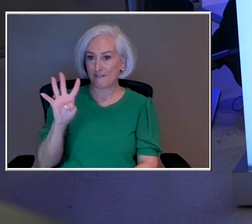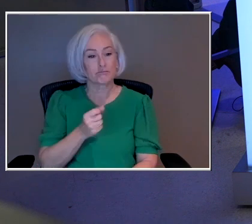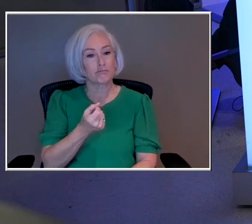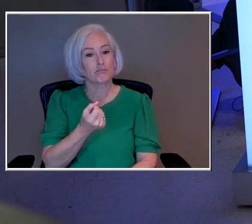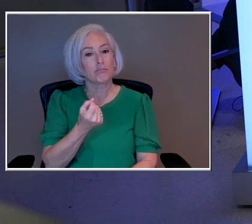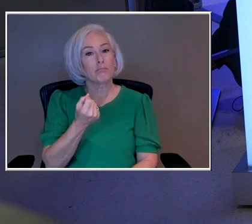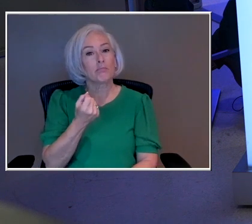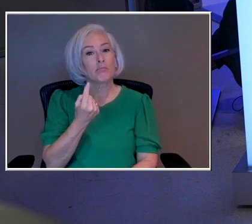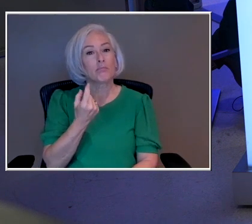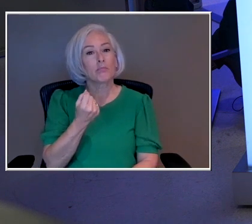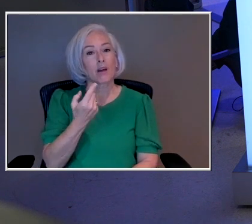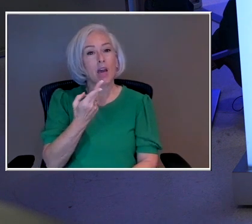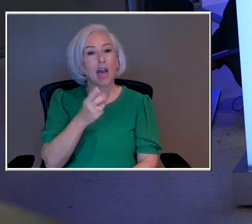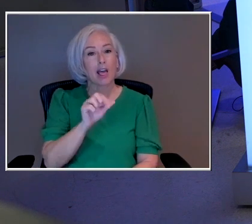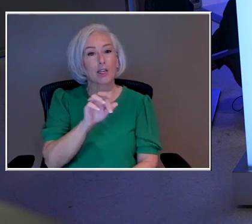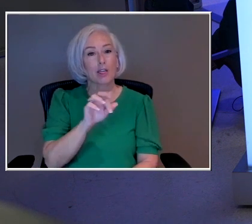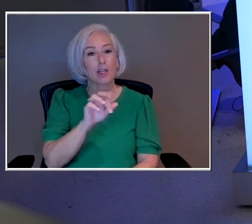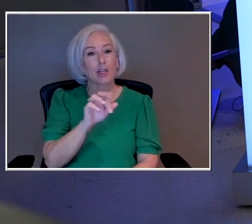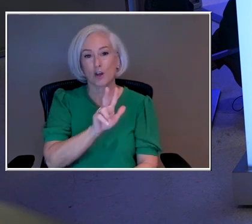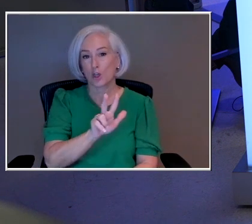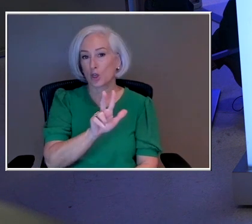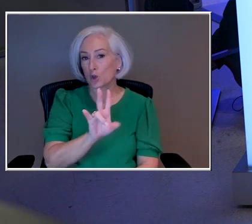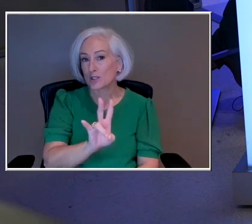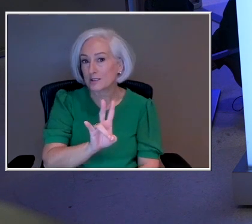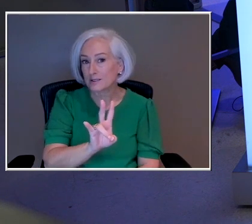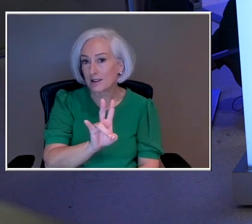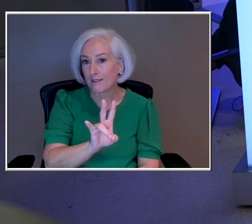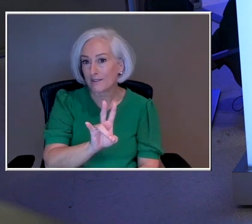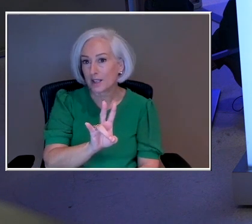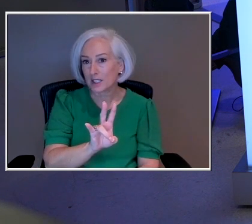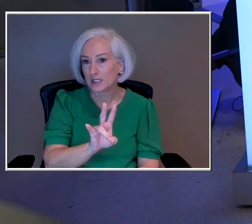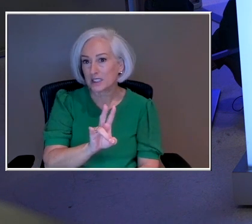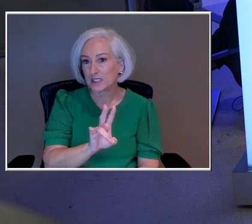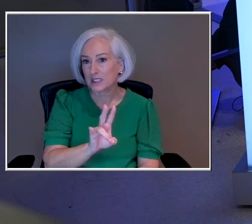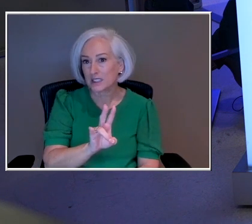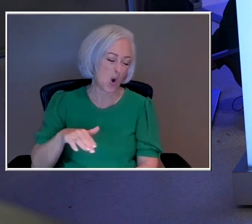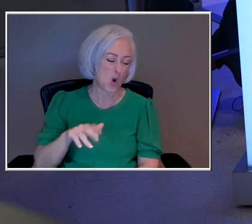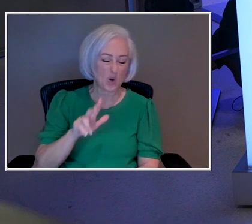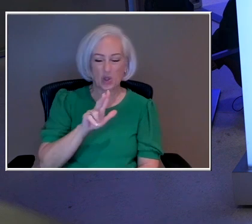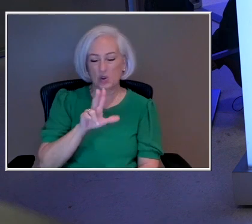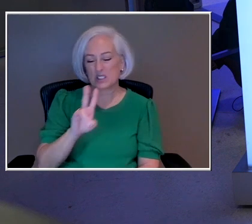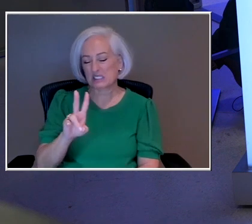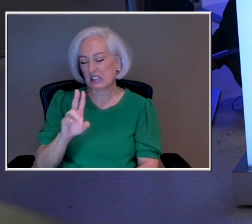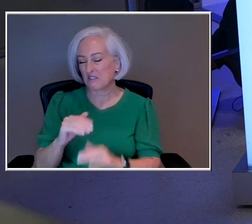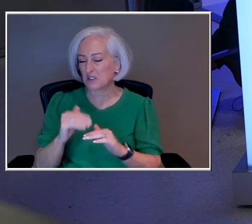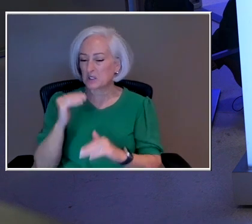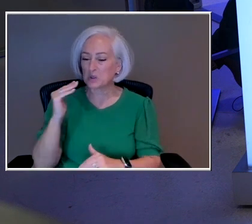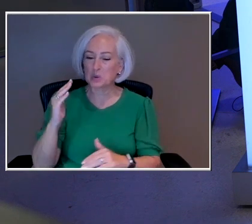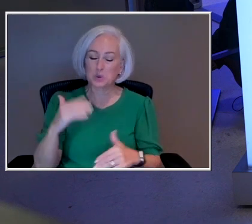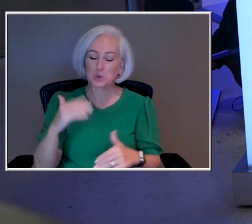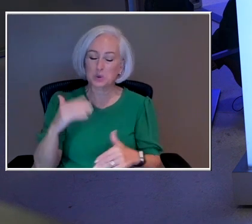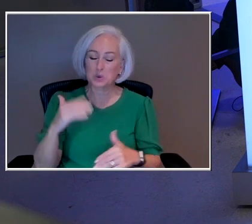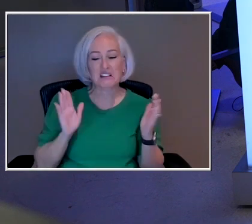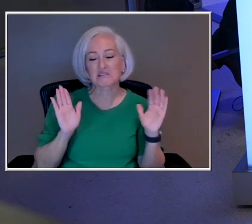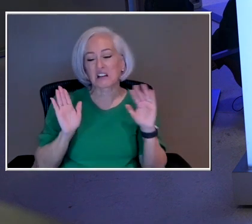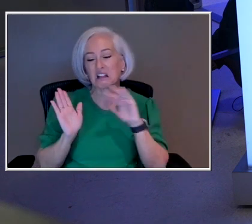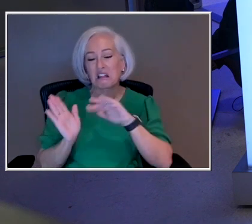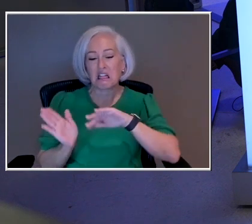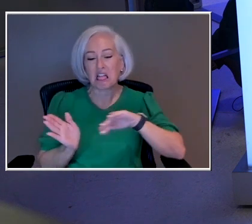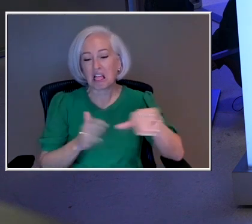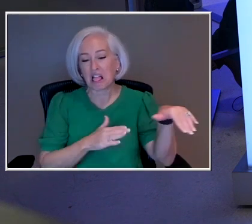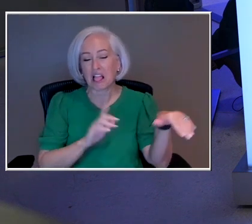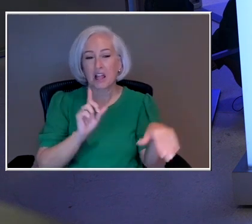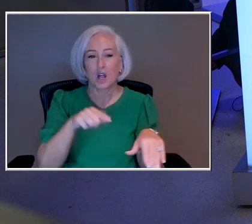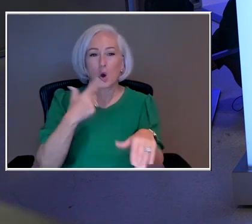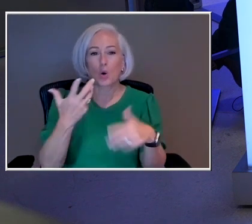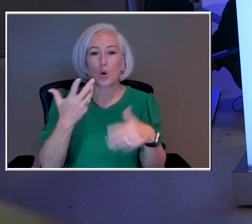What should people be looking for? We're thinking 37, that's too young. It wasn't on her radar. She just wanted to fix, her implant. What should we